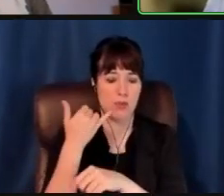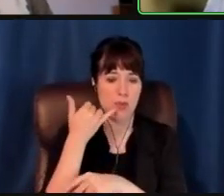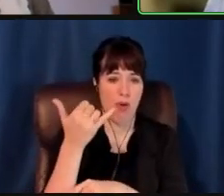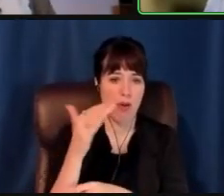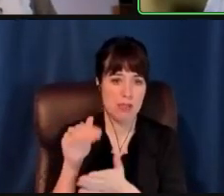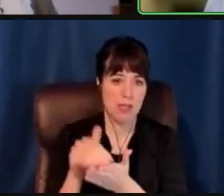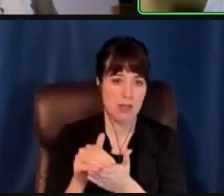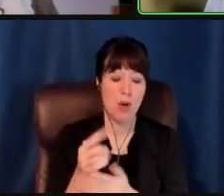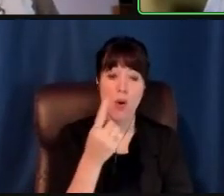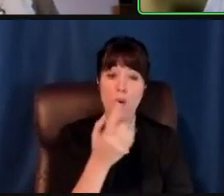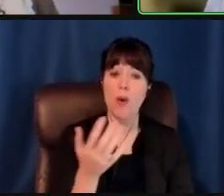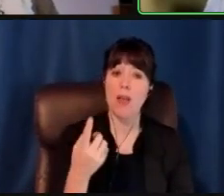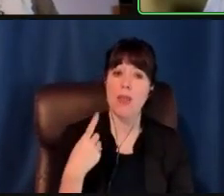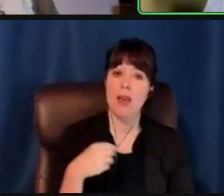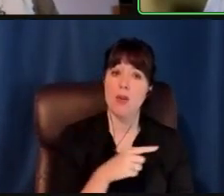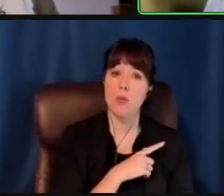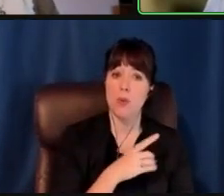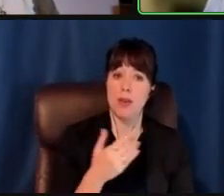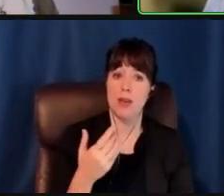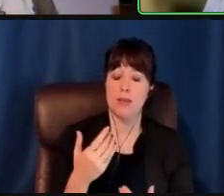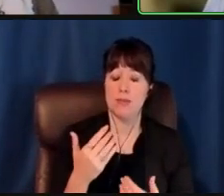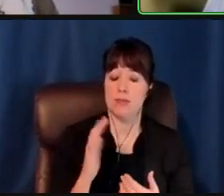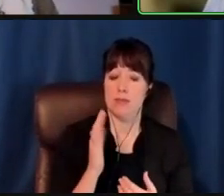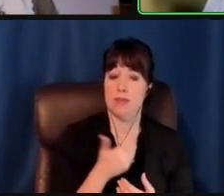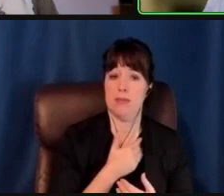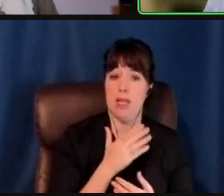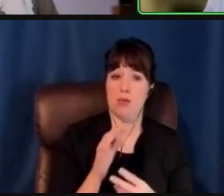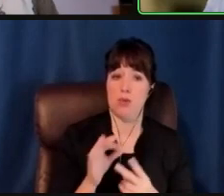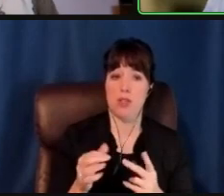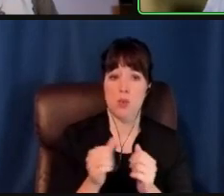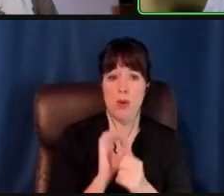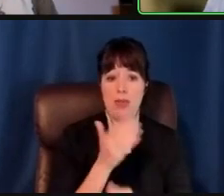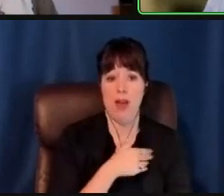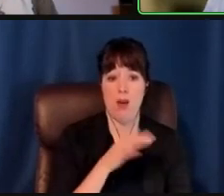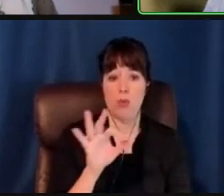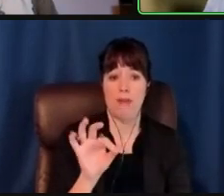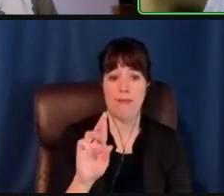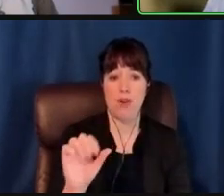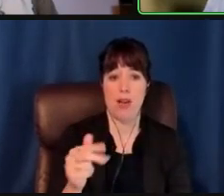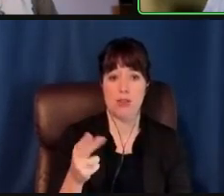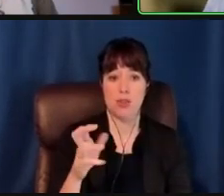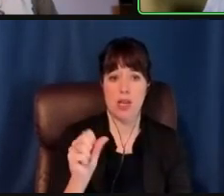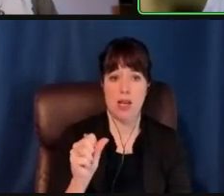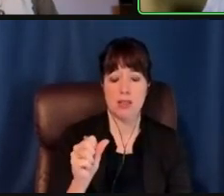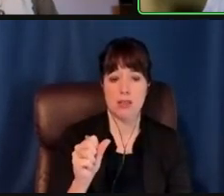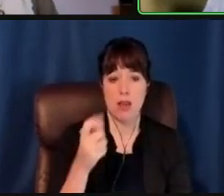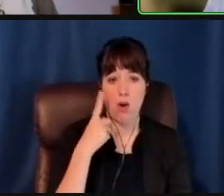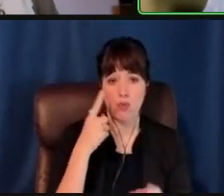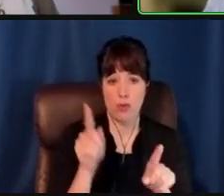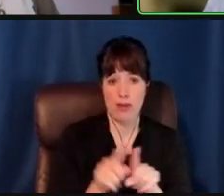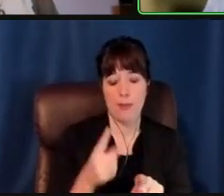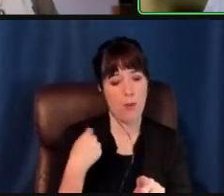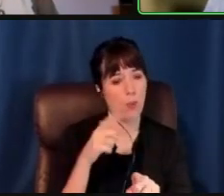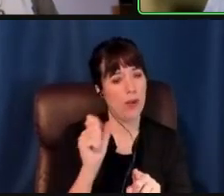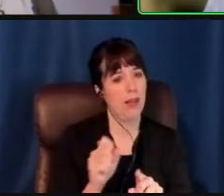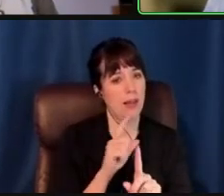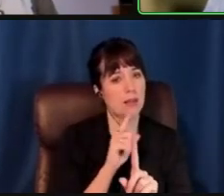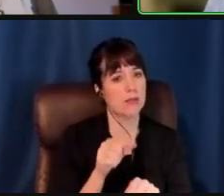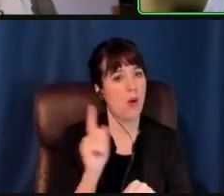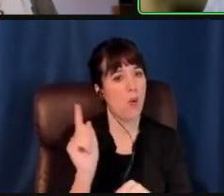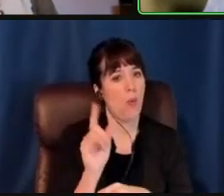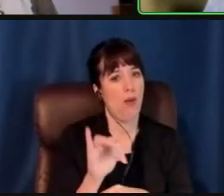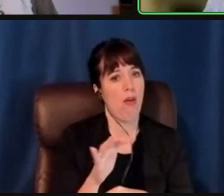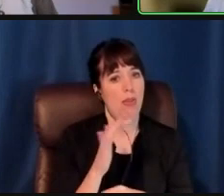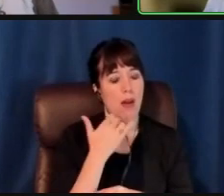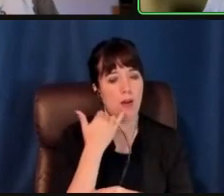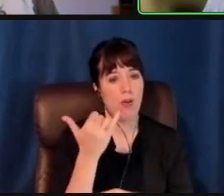thing that we have at our discretion is with our franchise agreement, we can dictate where that call center